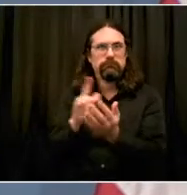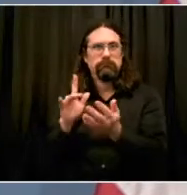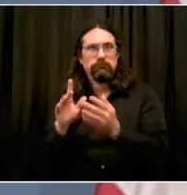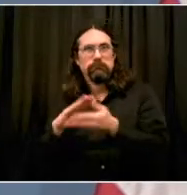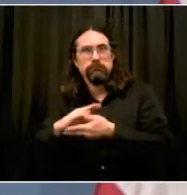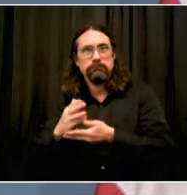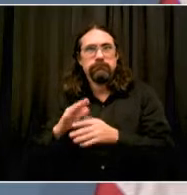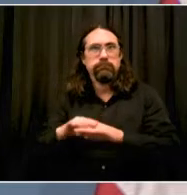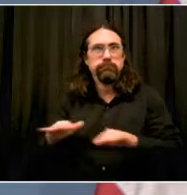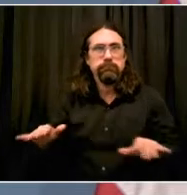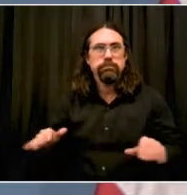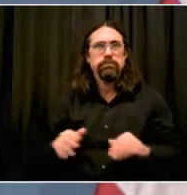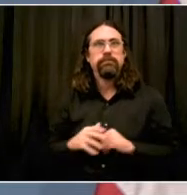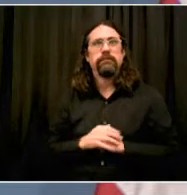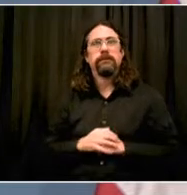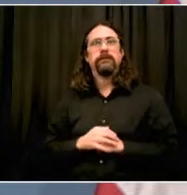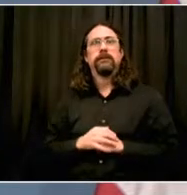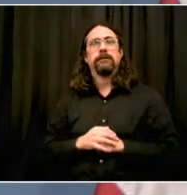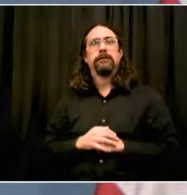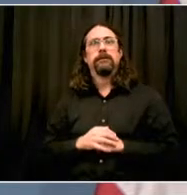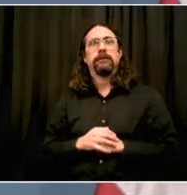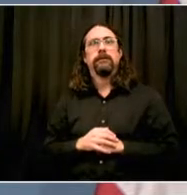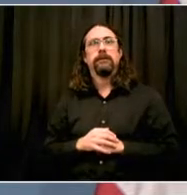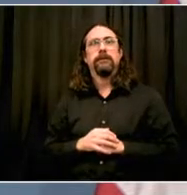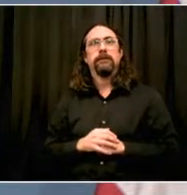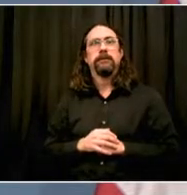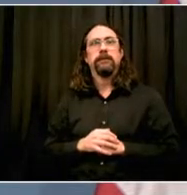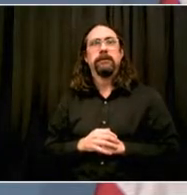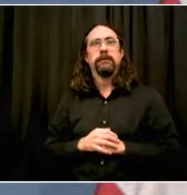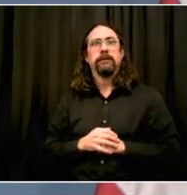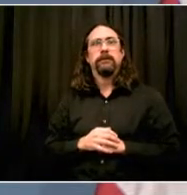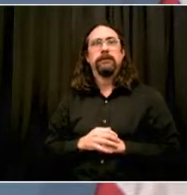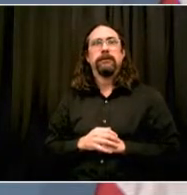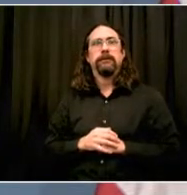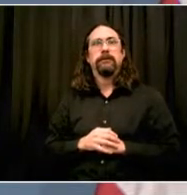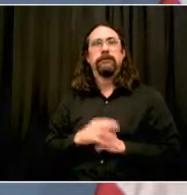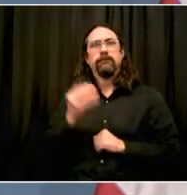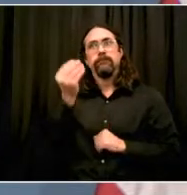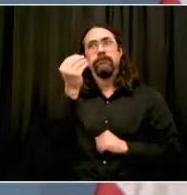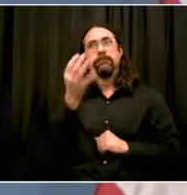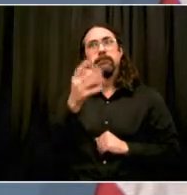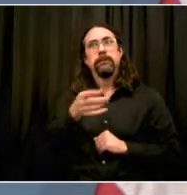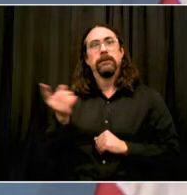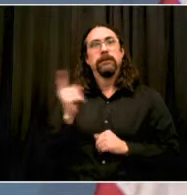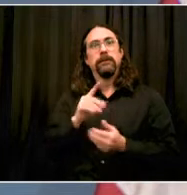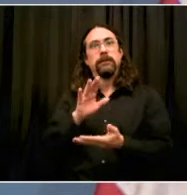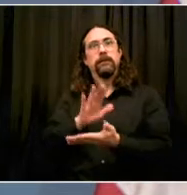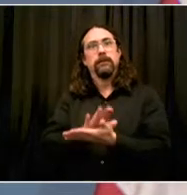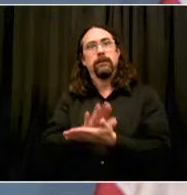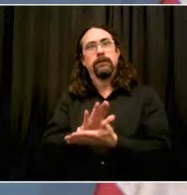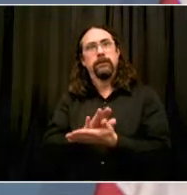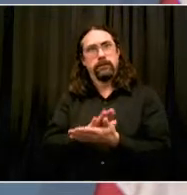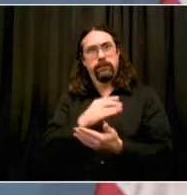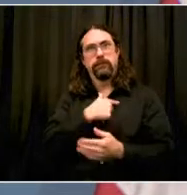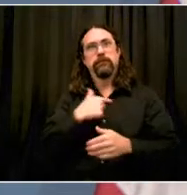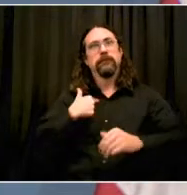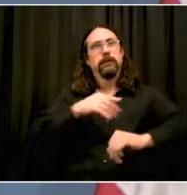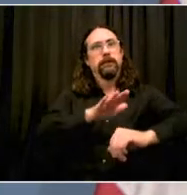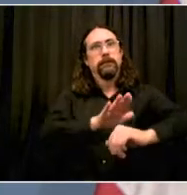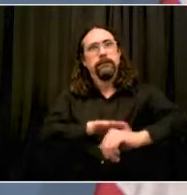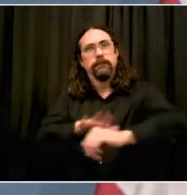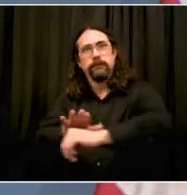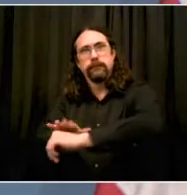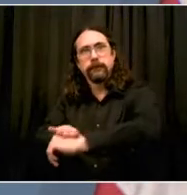of things that students have to complete, so to bridge that time gap between a student that needs a